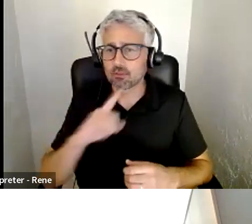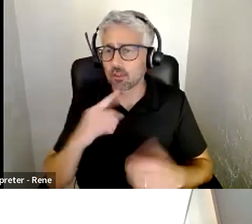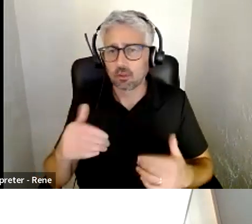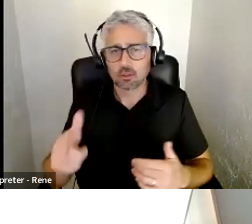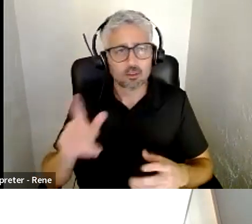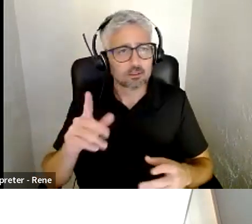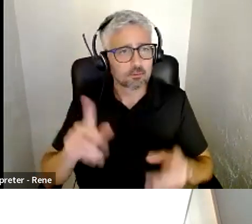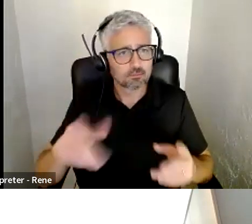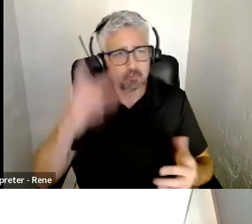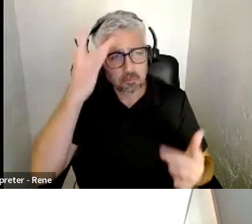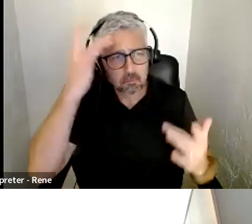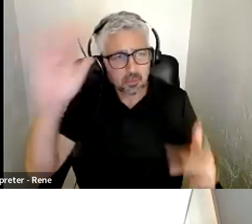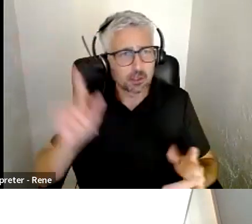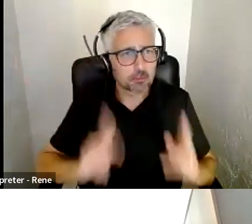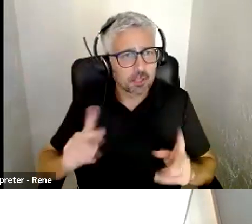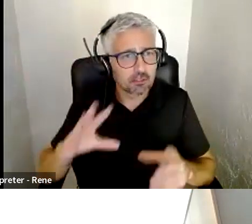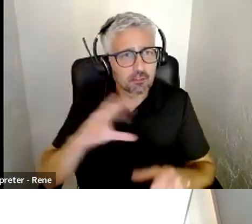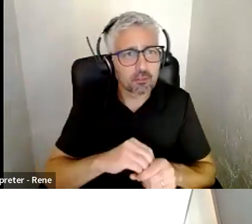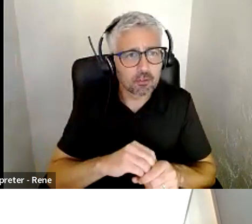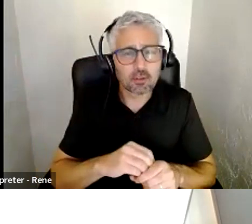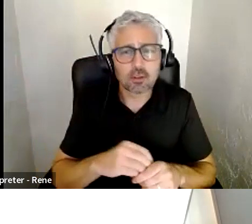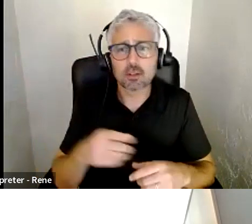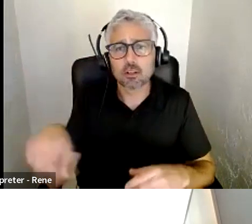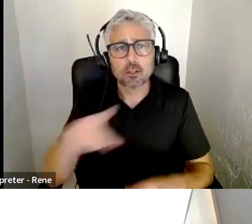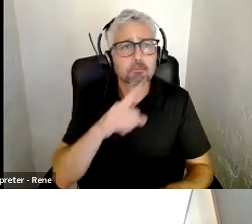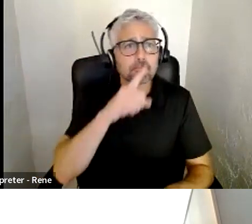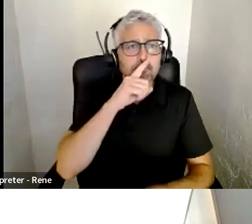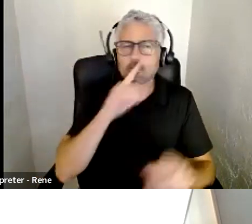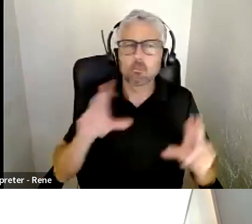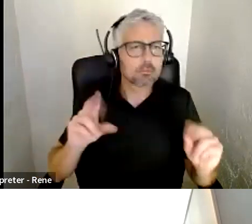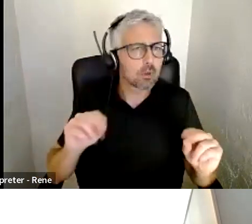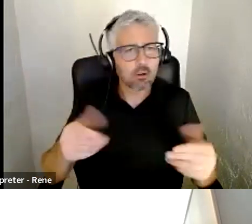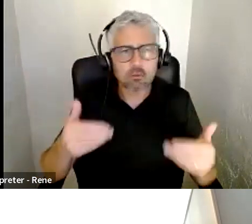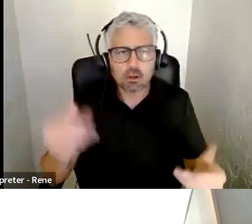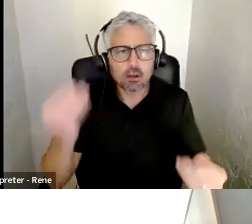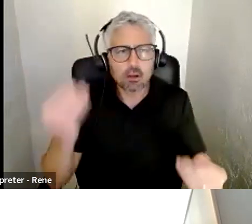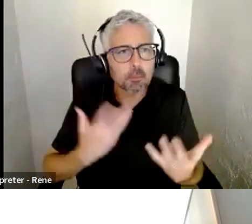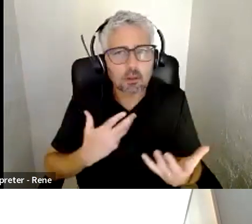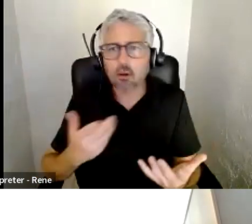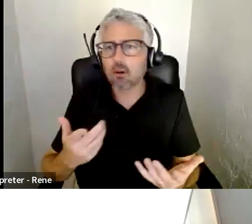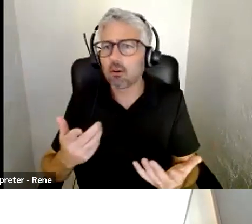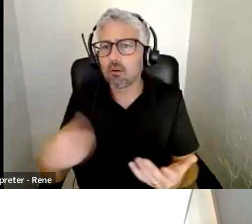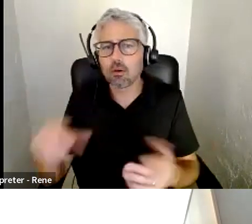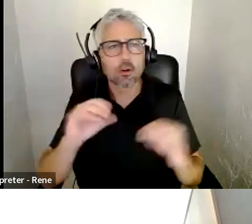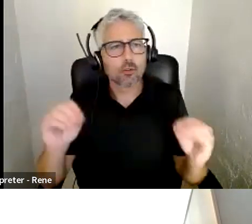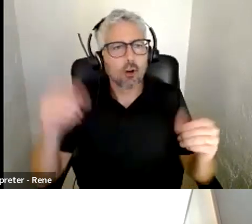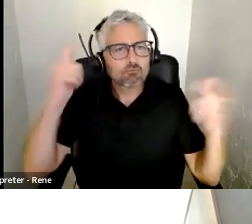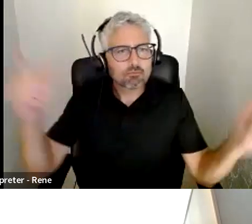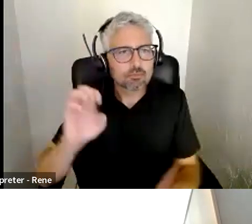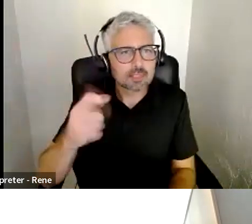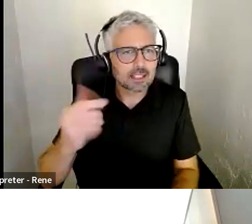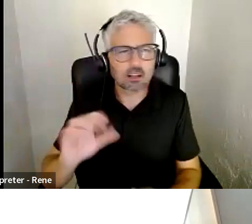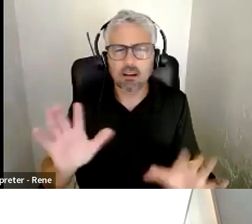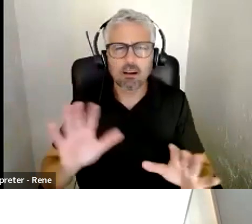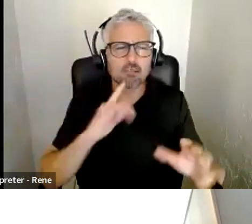people here. And so, you know, don't keep your observations to yourself. Let us know, let me know. No egos here. We're all working